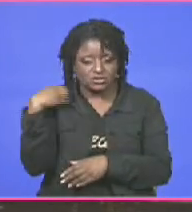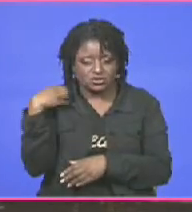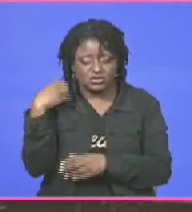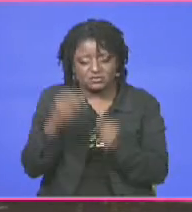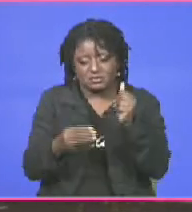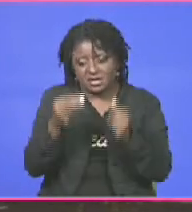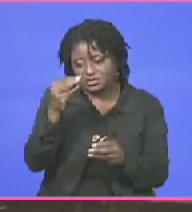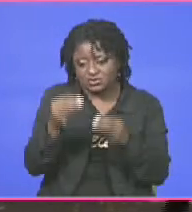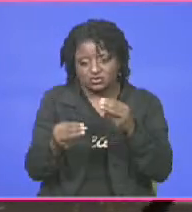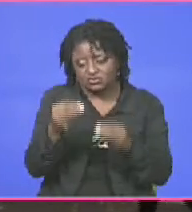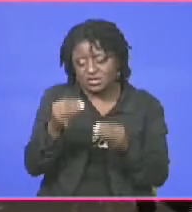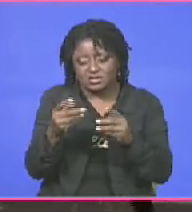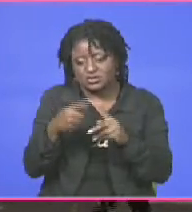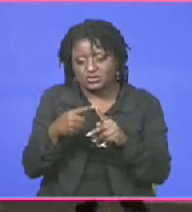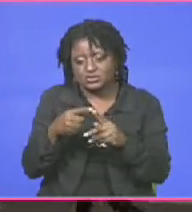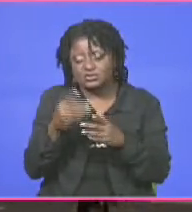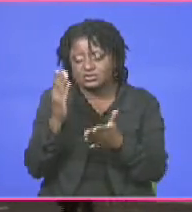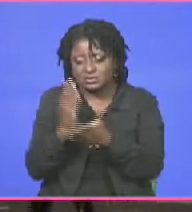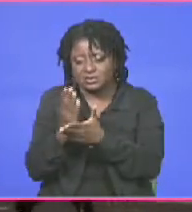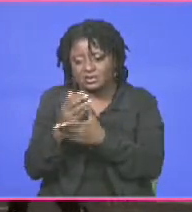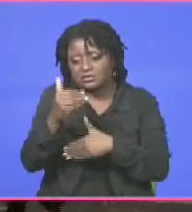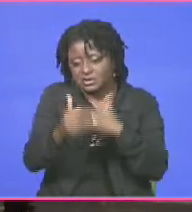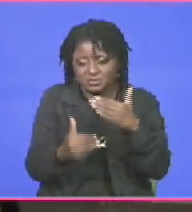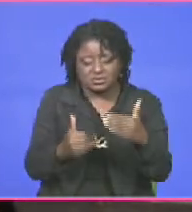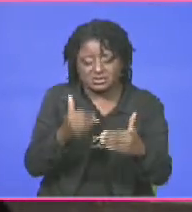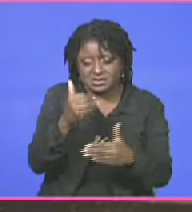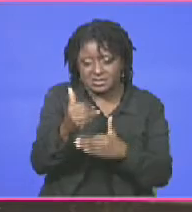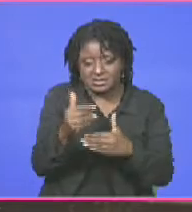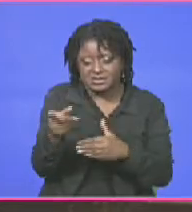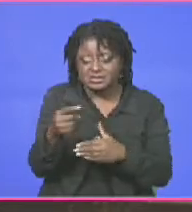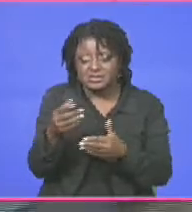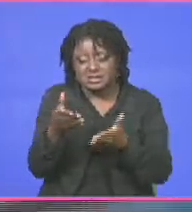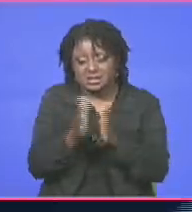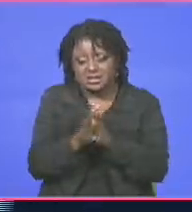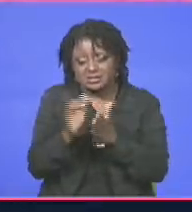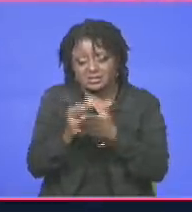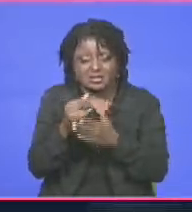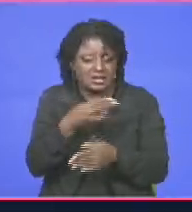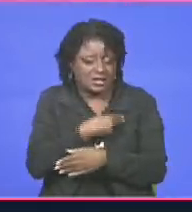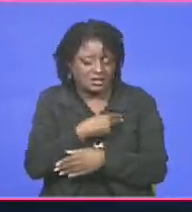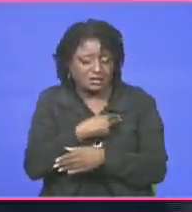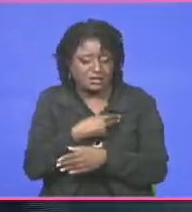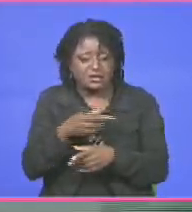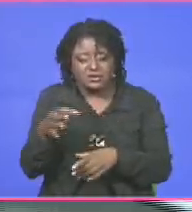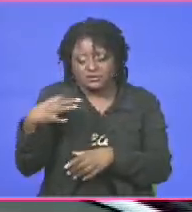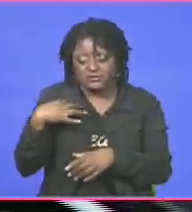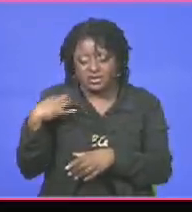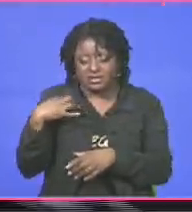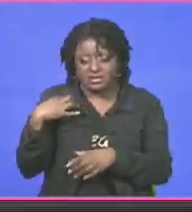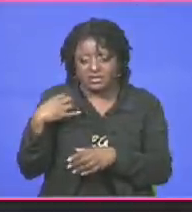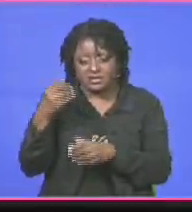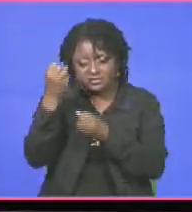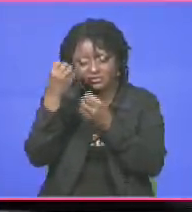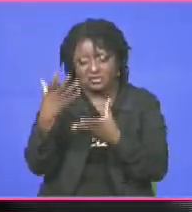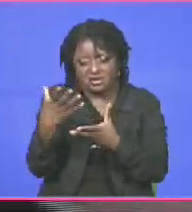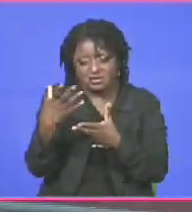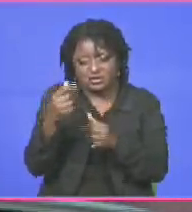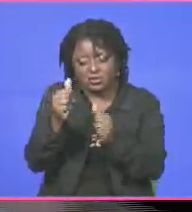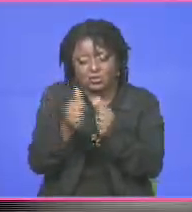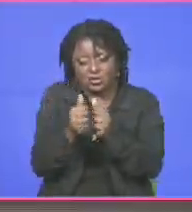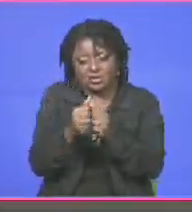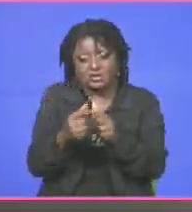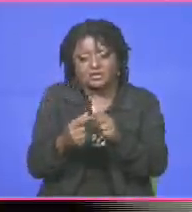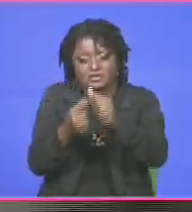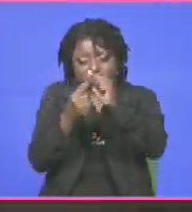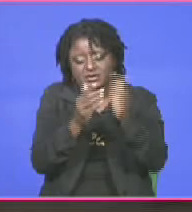Joyanne Ferguson-Pratt to discontinue the proceedings. He suggested that Hanna volunteer the information about the documents with a specific